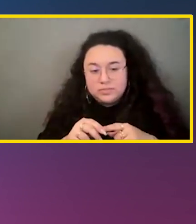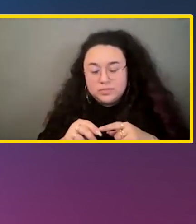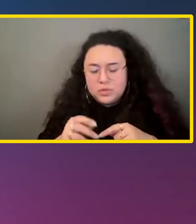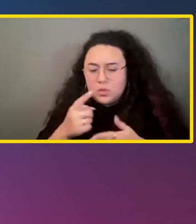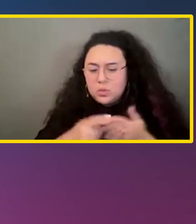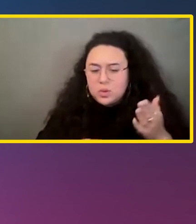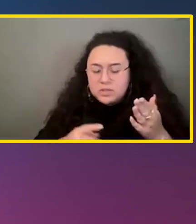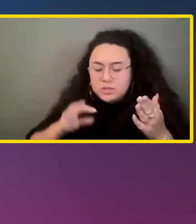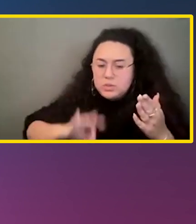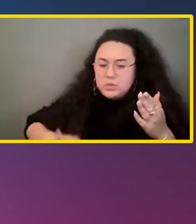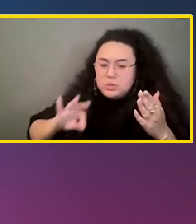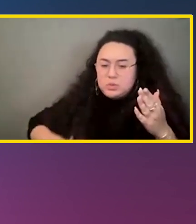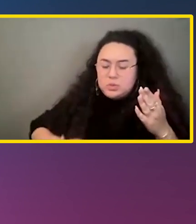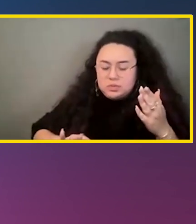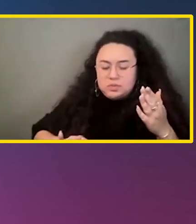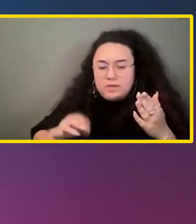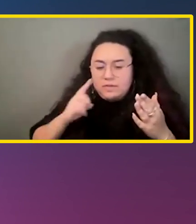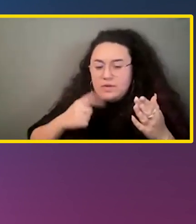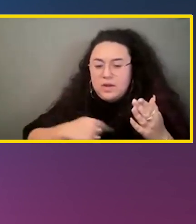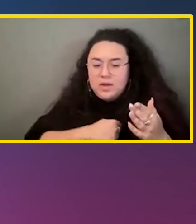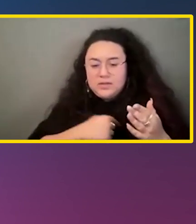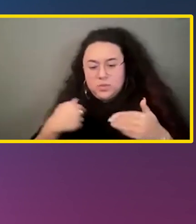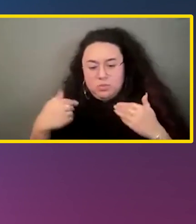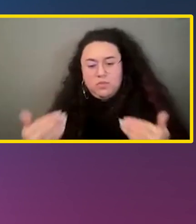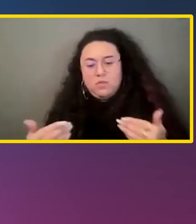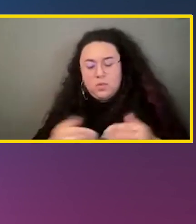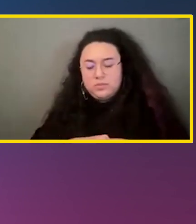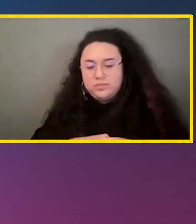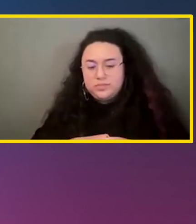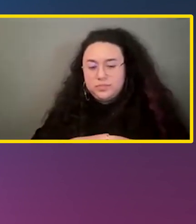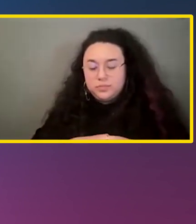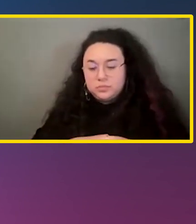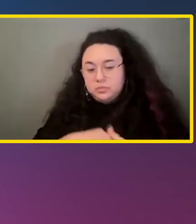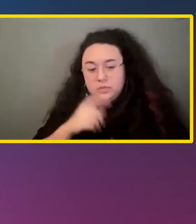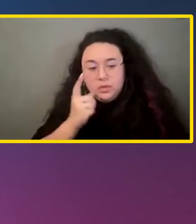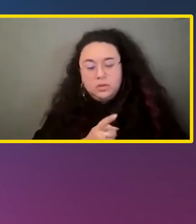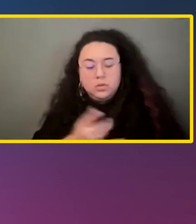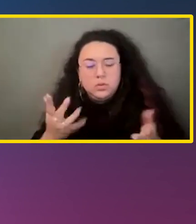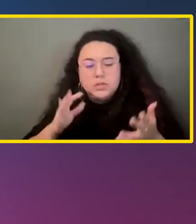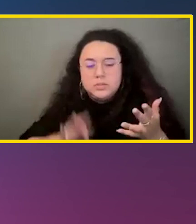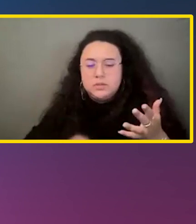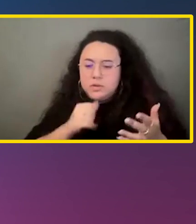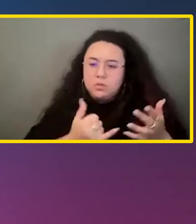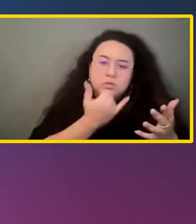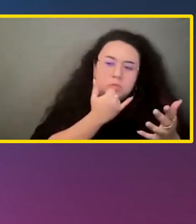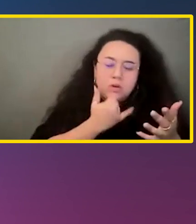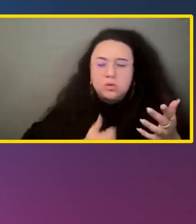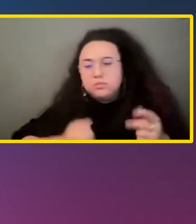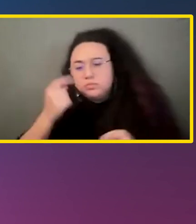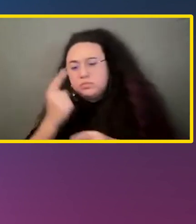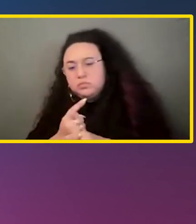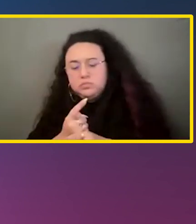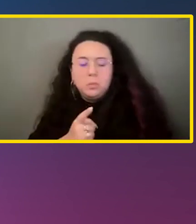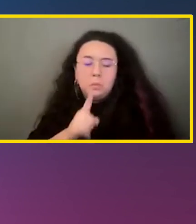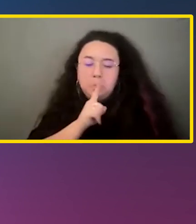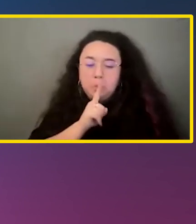what is useful for us as we move forward, right? Like not what's wrong, not what's right,